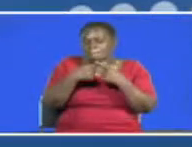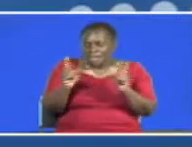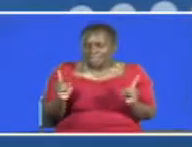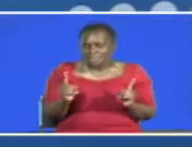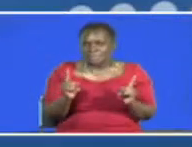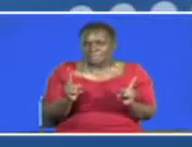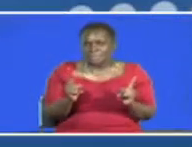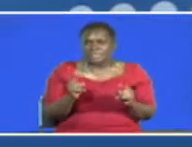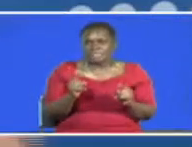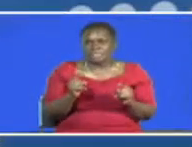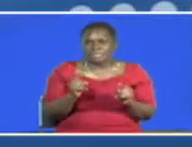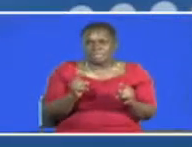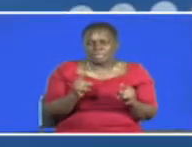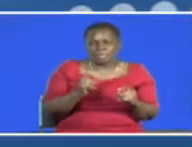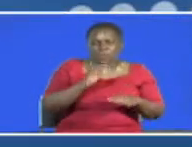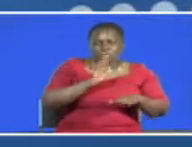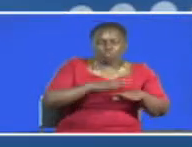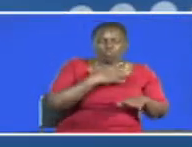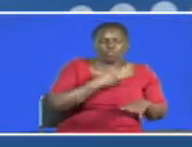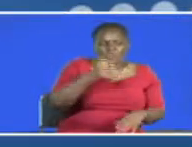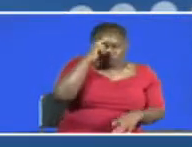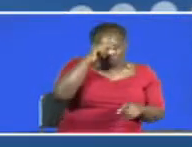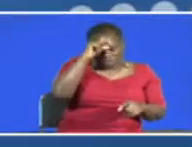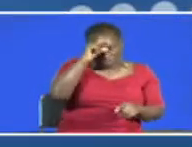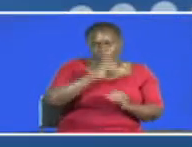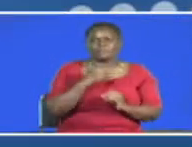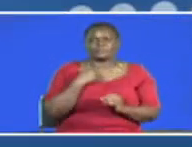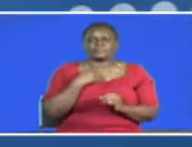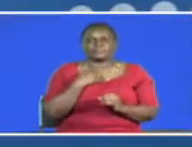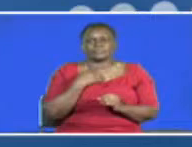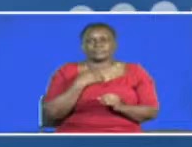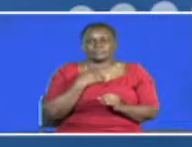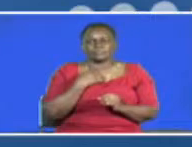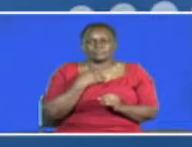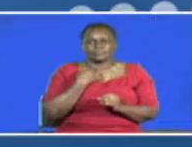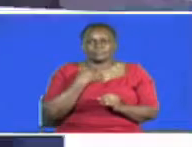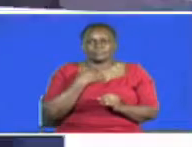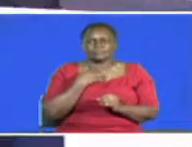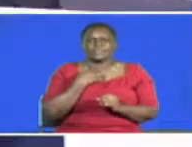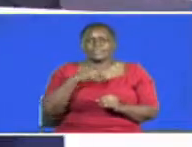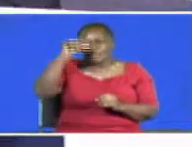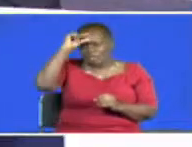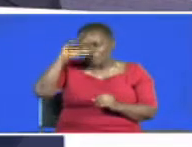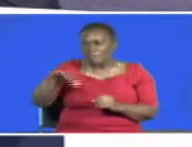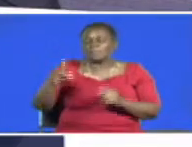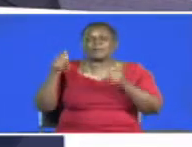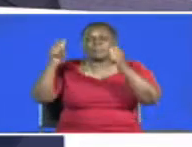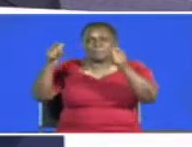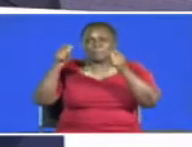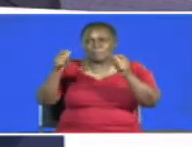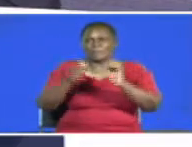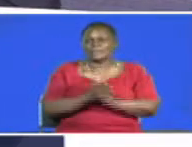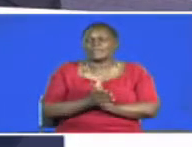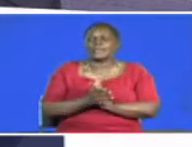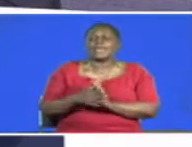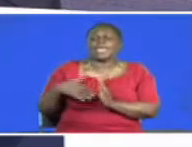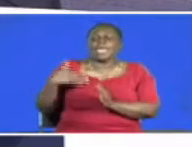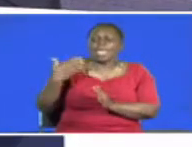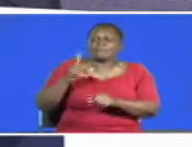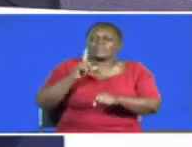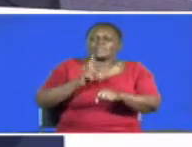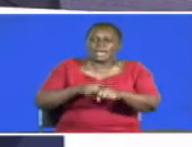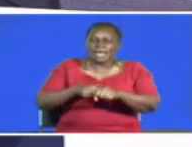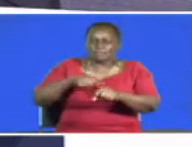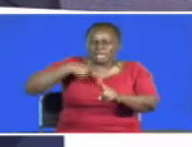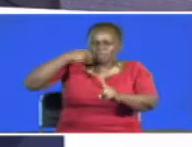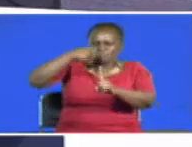short, there's no willing buyer, willing seller. There's always been goodwill. As my SG normally says, that it is the government on strike. Because every single thing we're